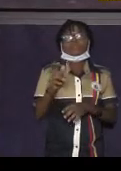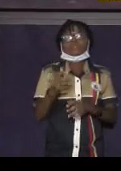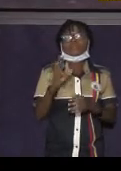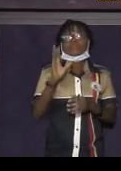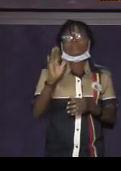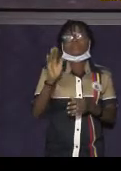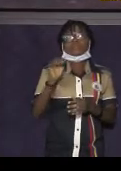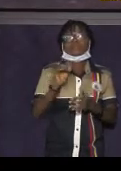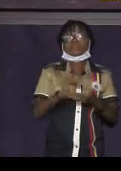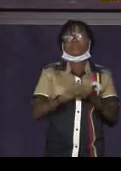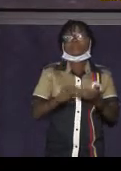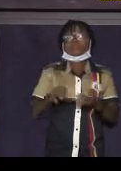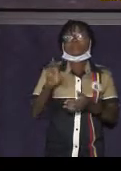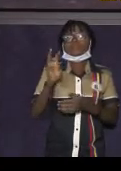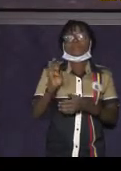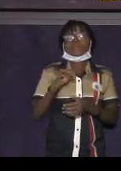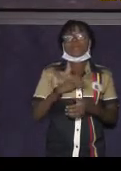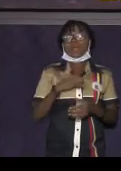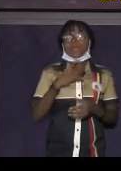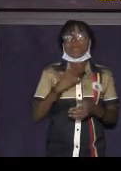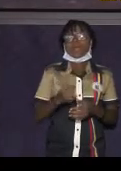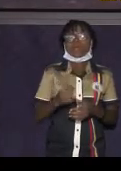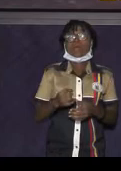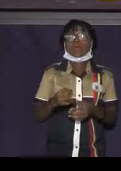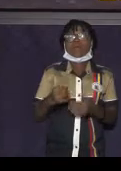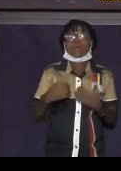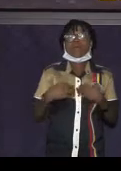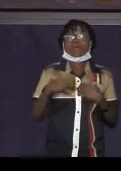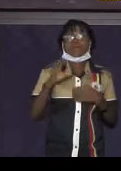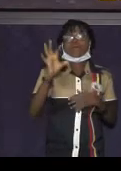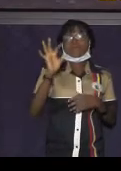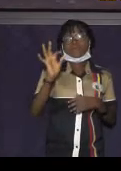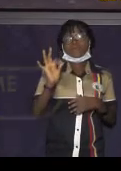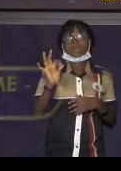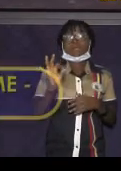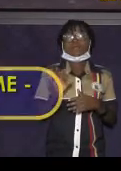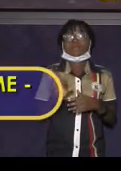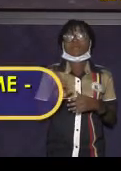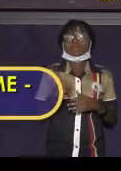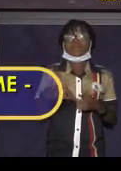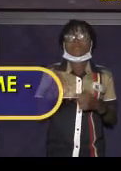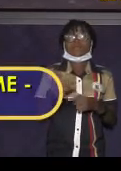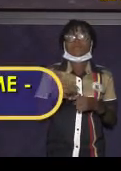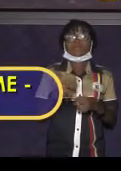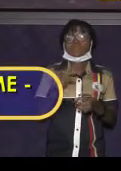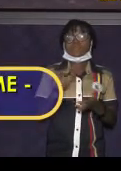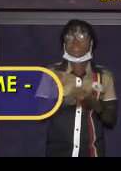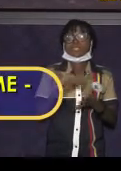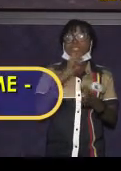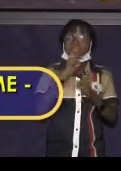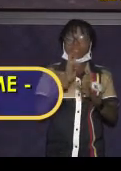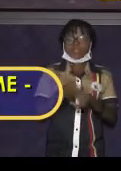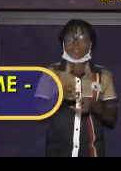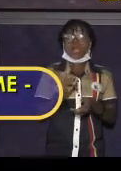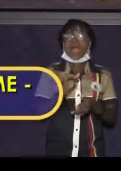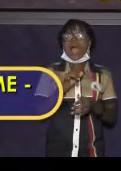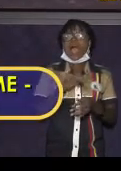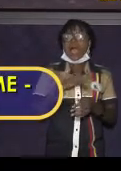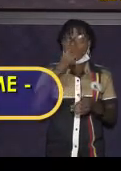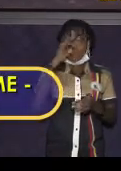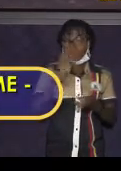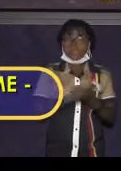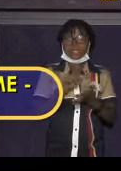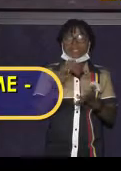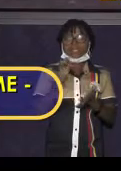6, of course, I will merge the terms, and I'll get 9. I circle the result. I believe that that is what you